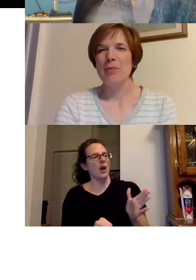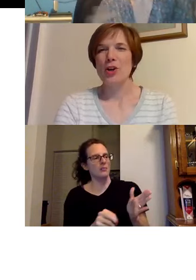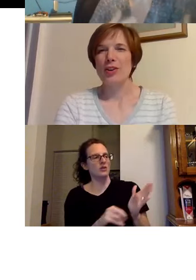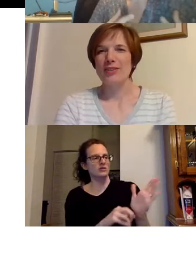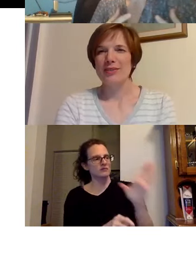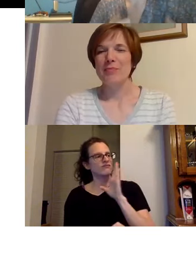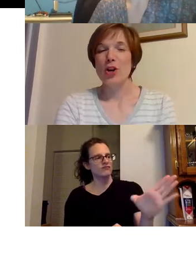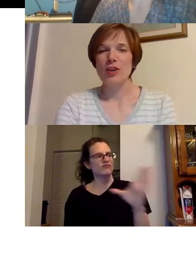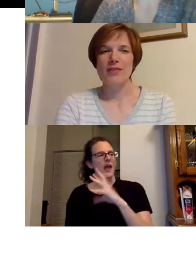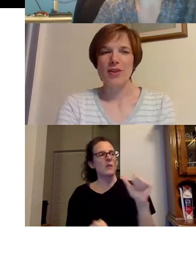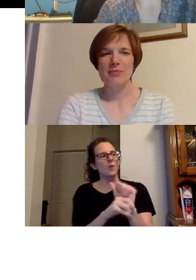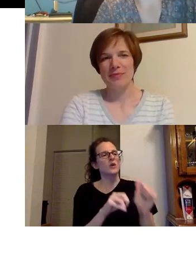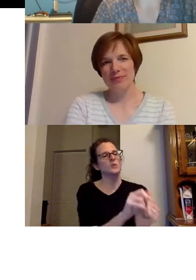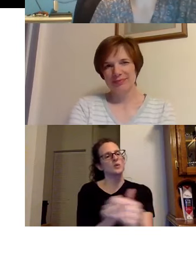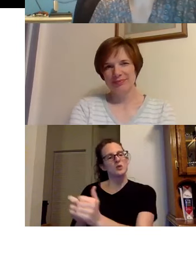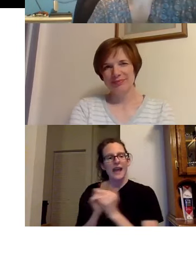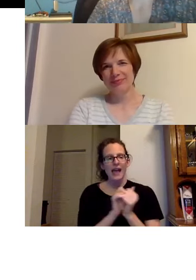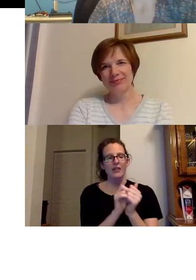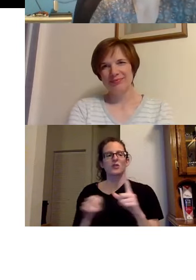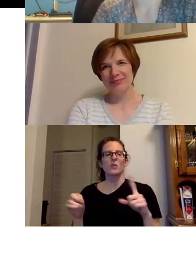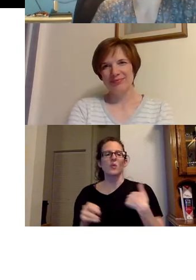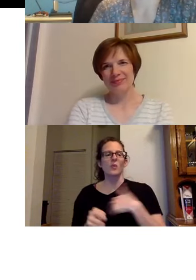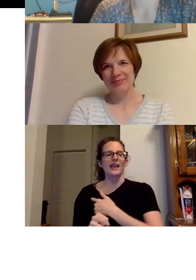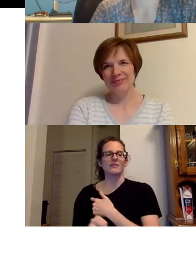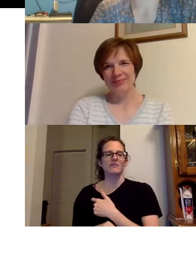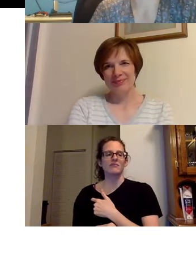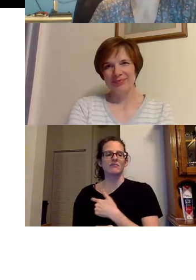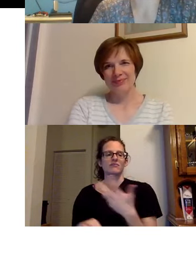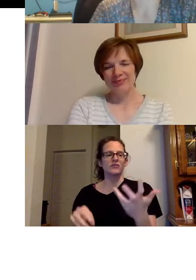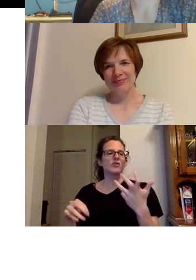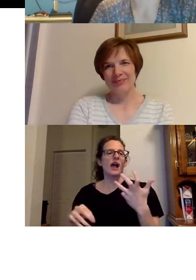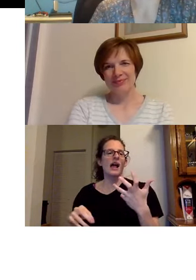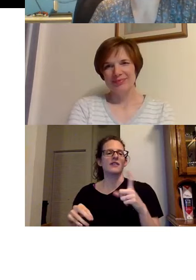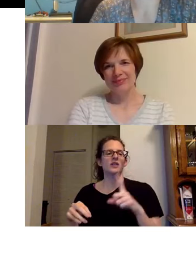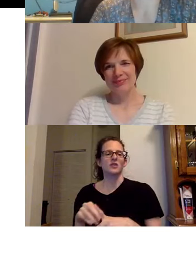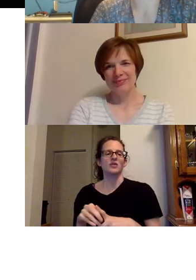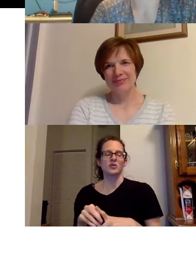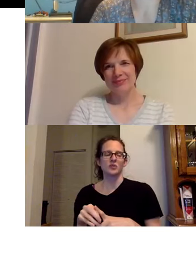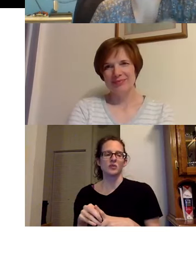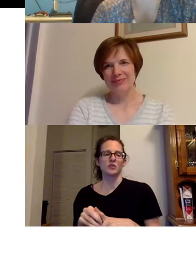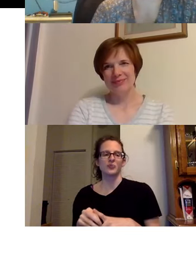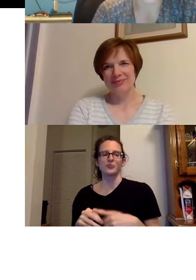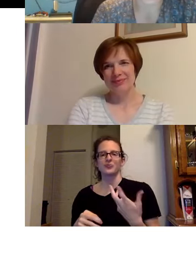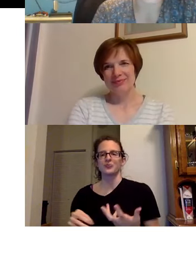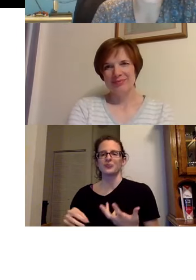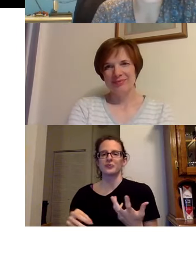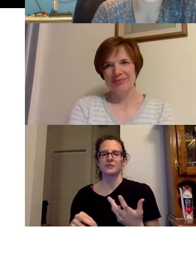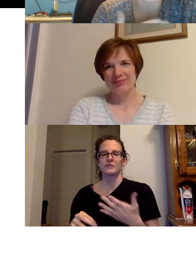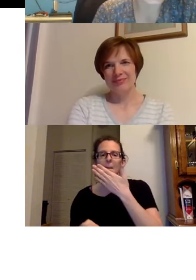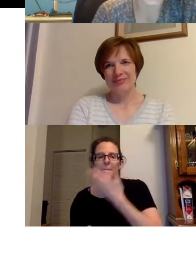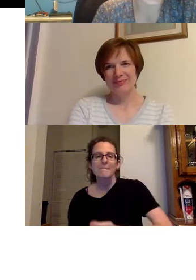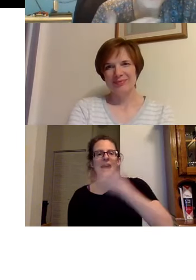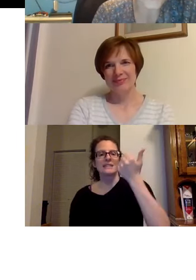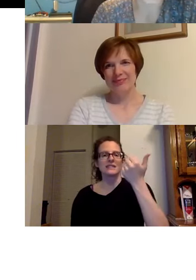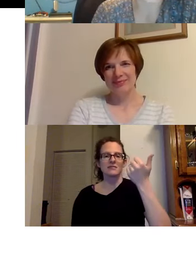and we all work together and we strive to bring just the best